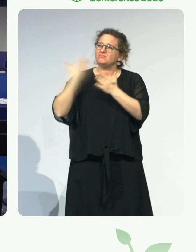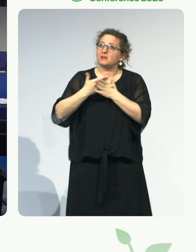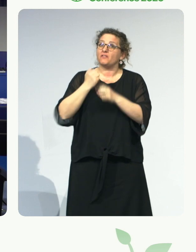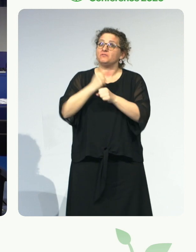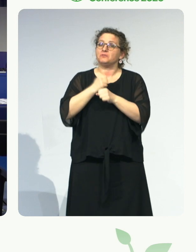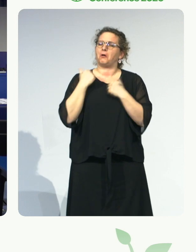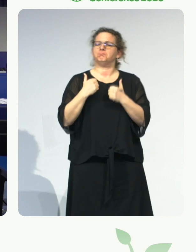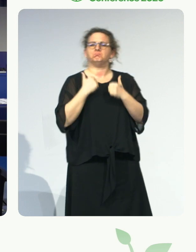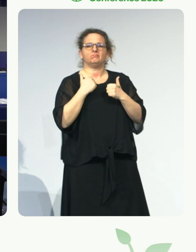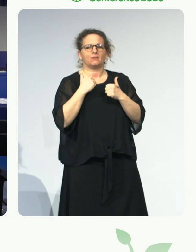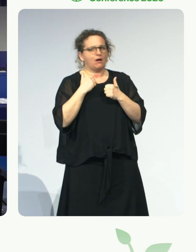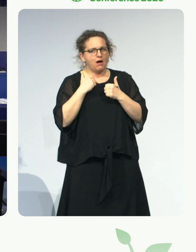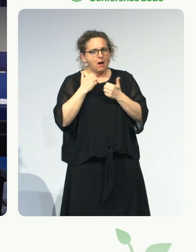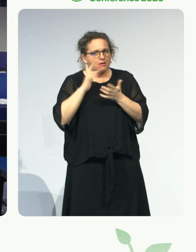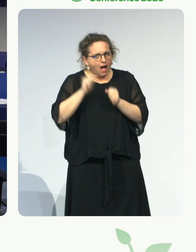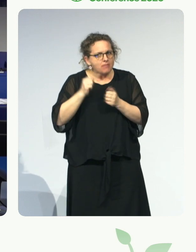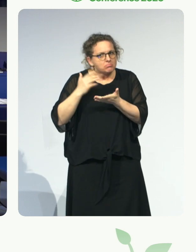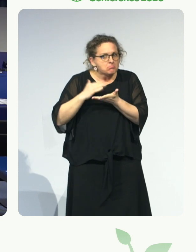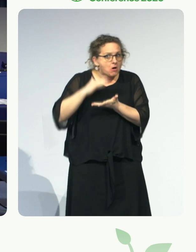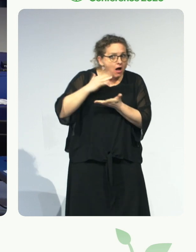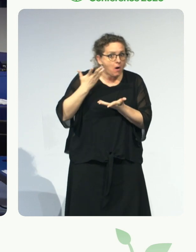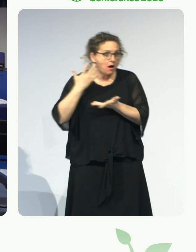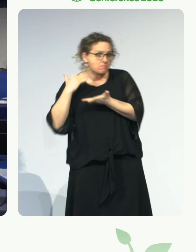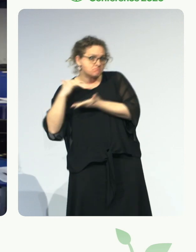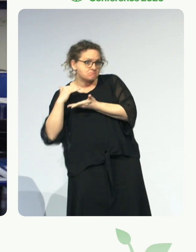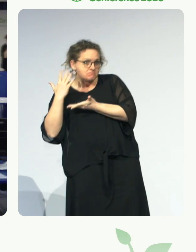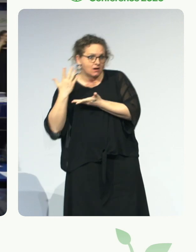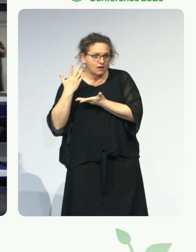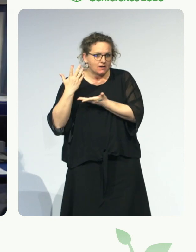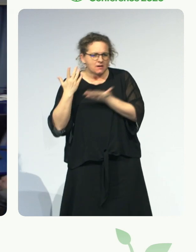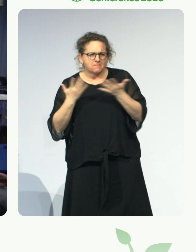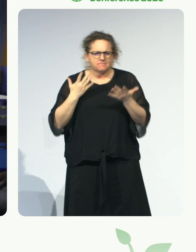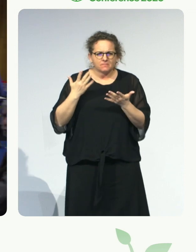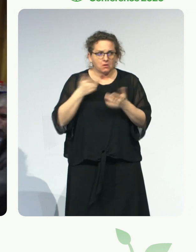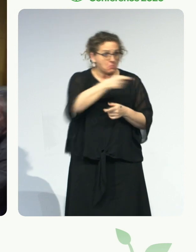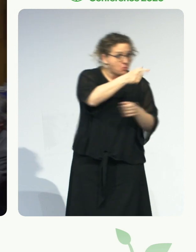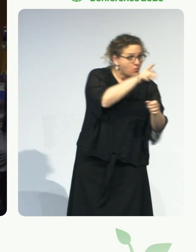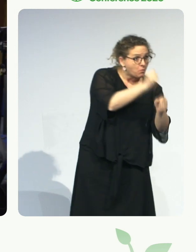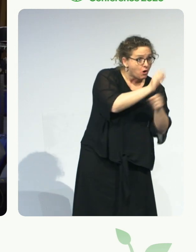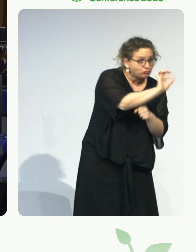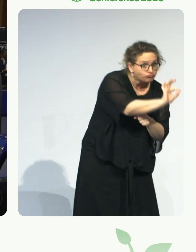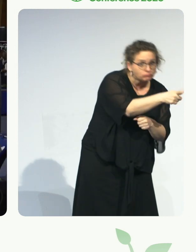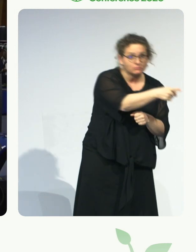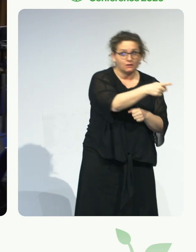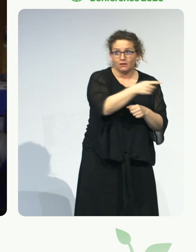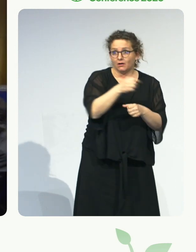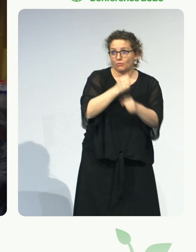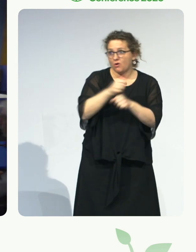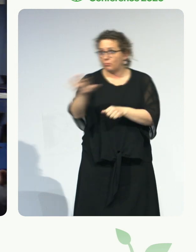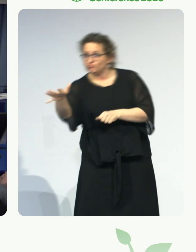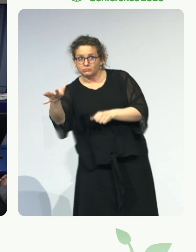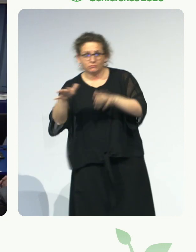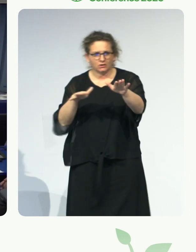We all think it's not good enough. We all say, great job, but we've a long way to go. Can we throw that out